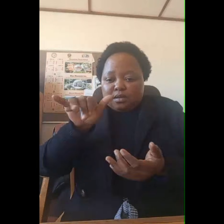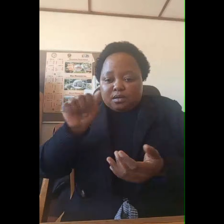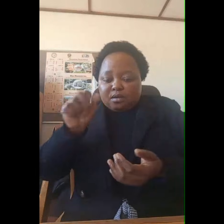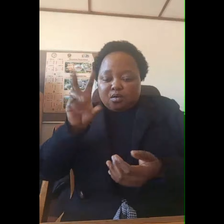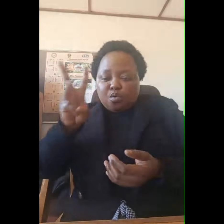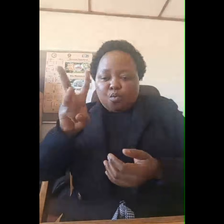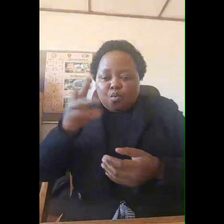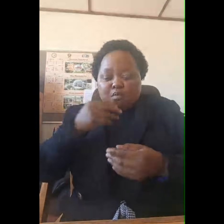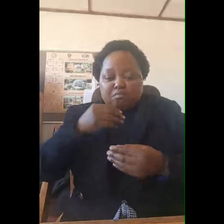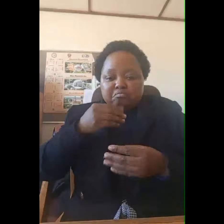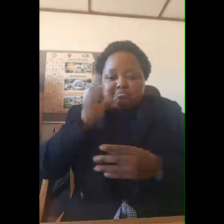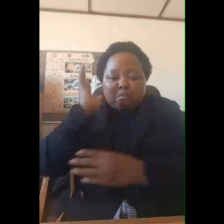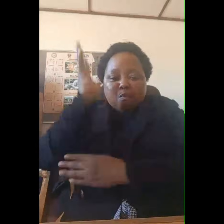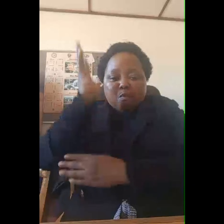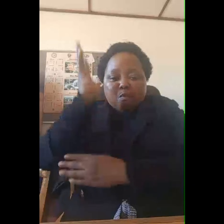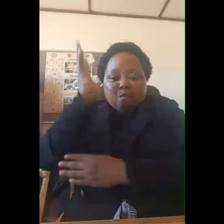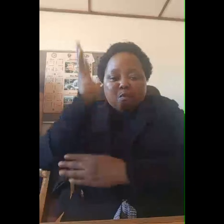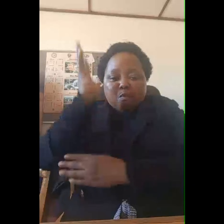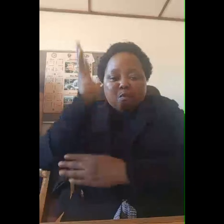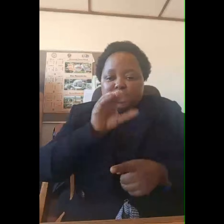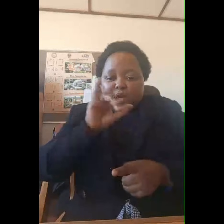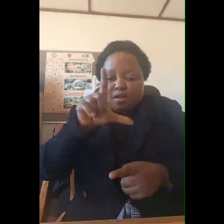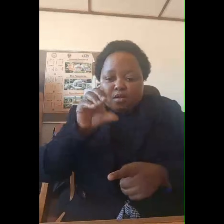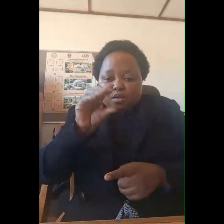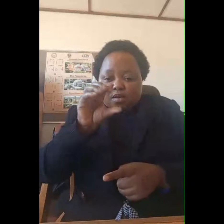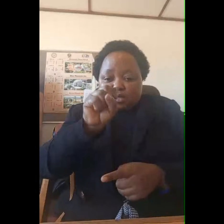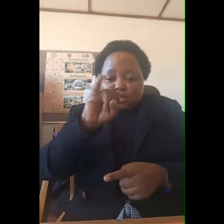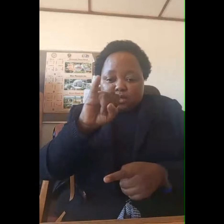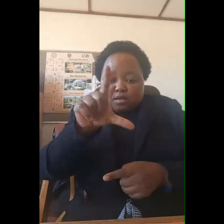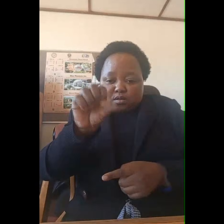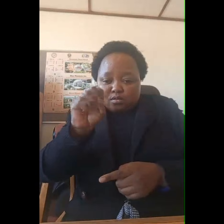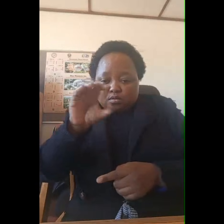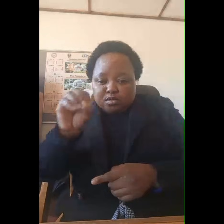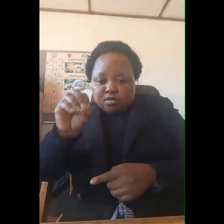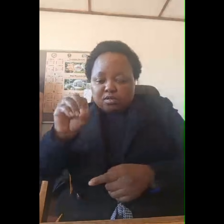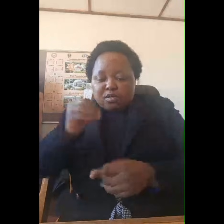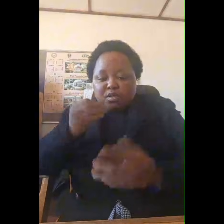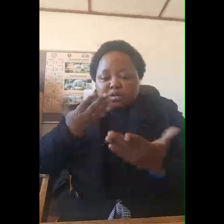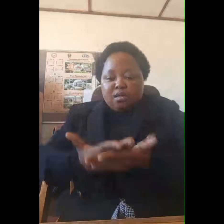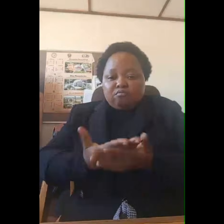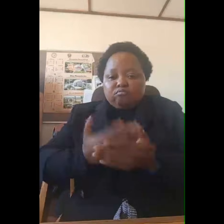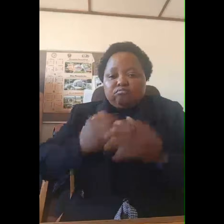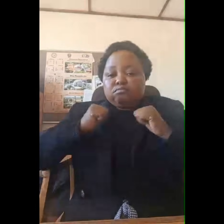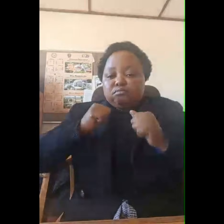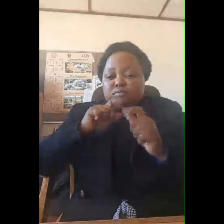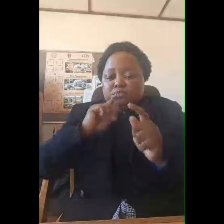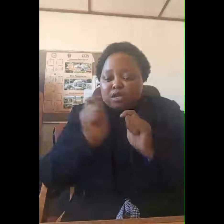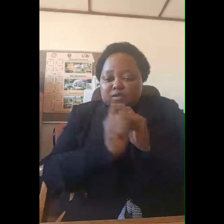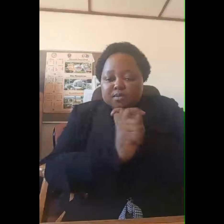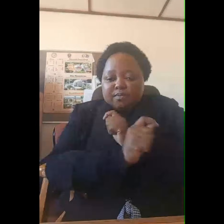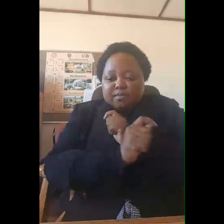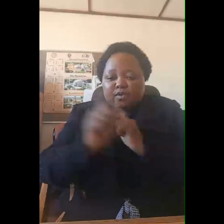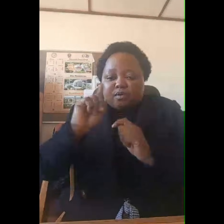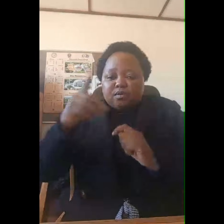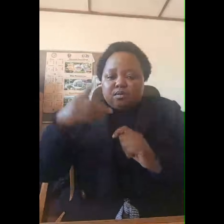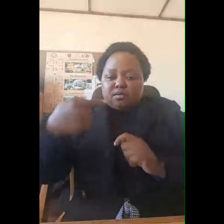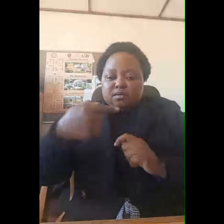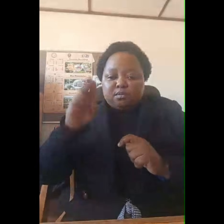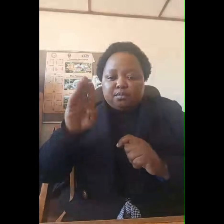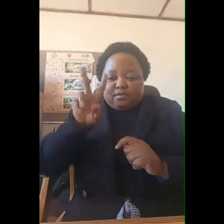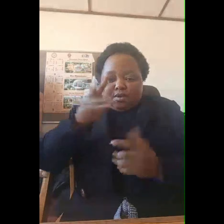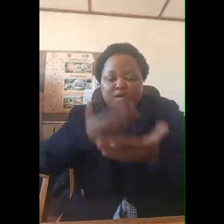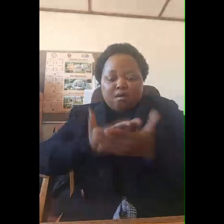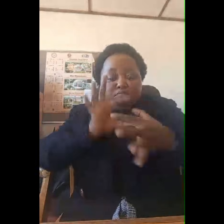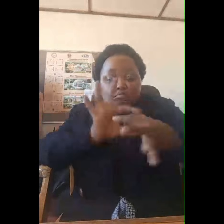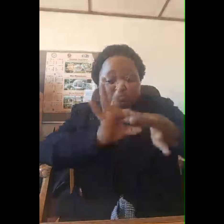synergies, transforming GBV response through coordination, which basically ties with her current research. So